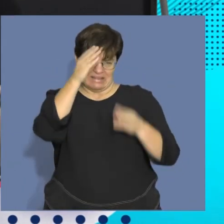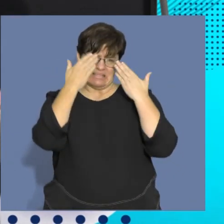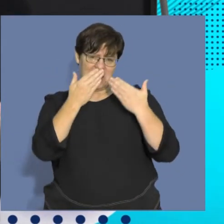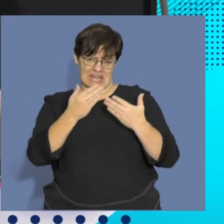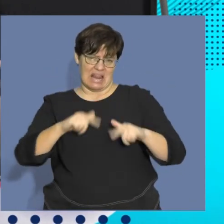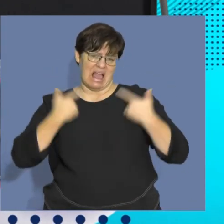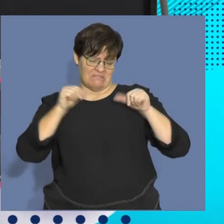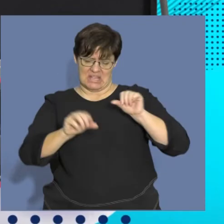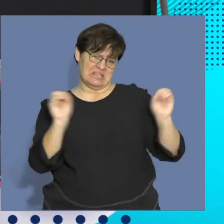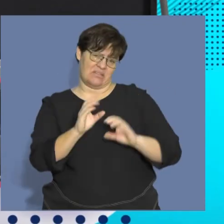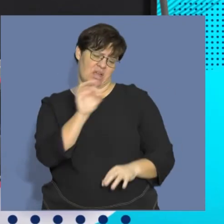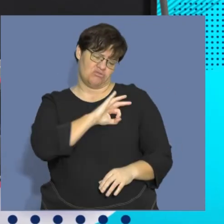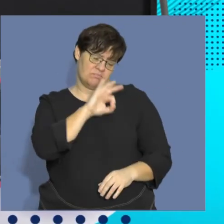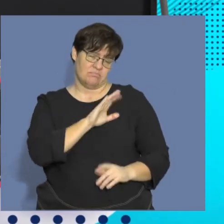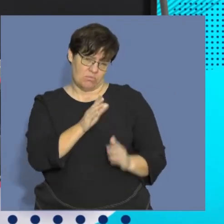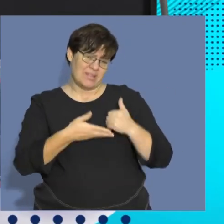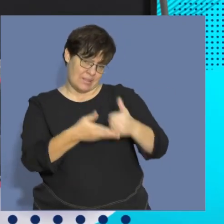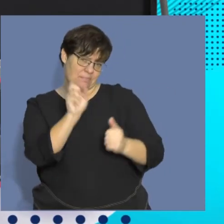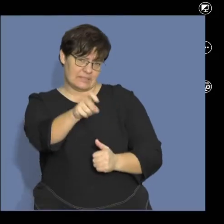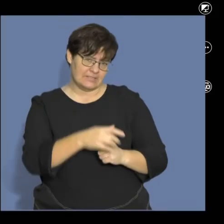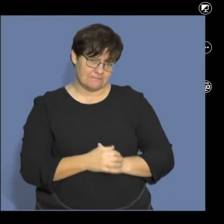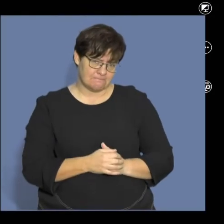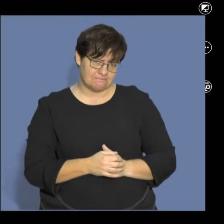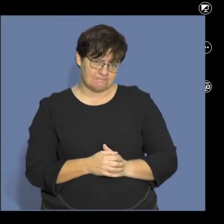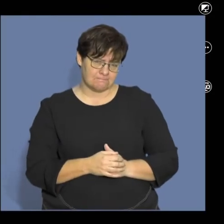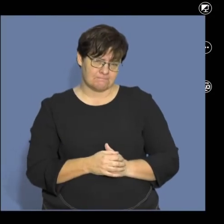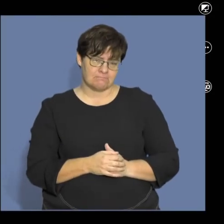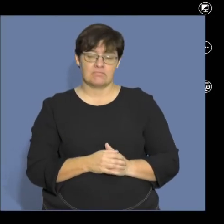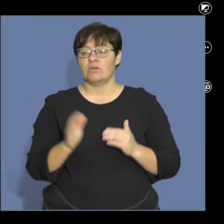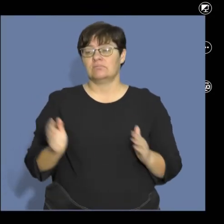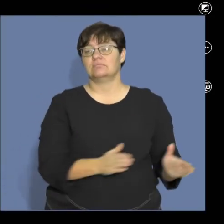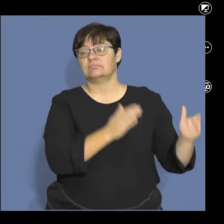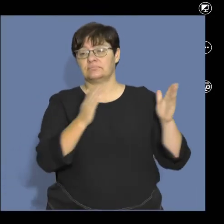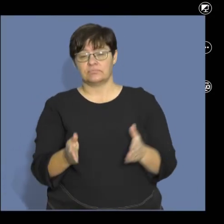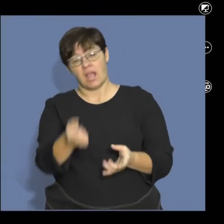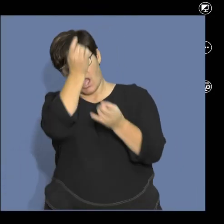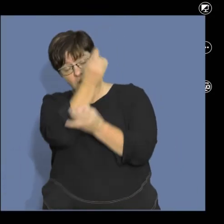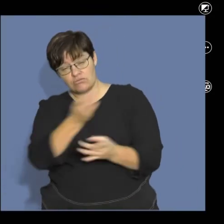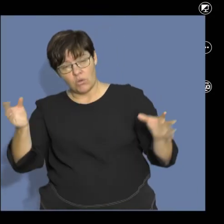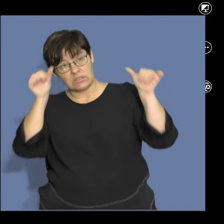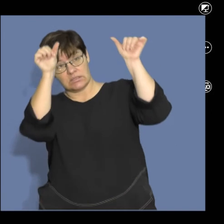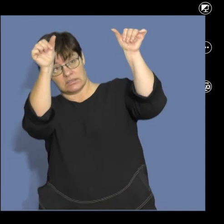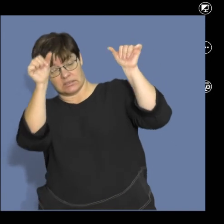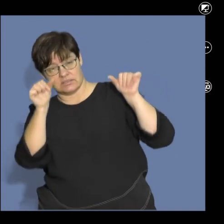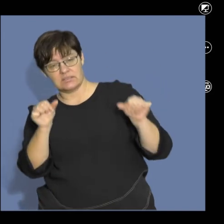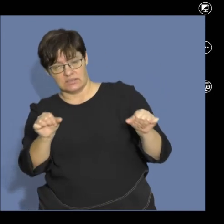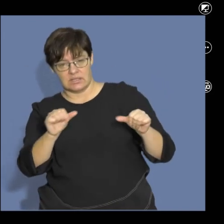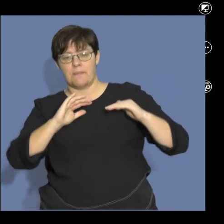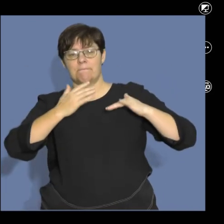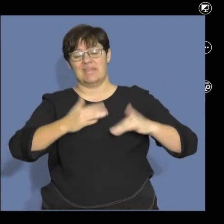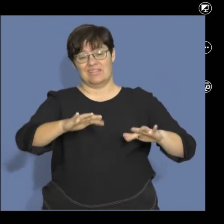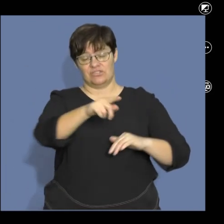life sciences. Oh, shame, hey? All right. Next question. This is a